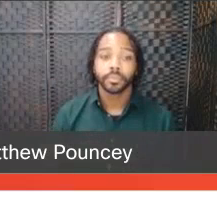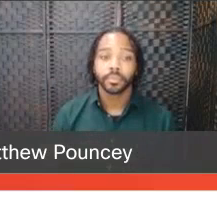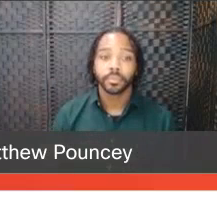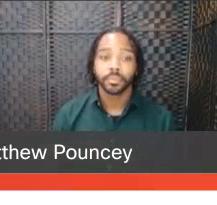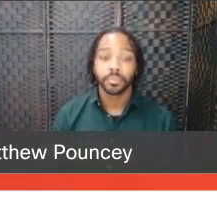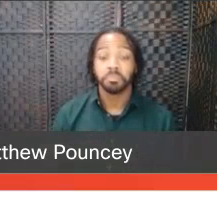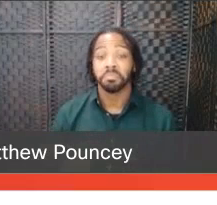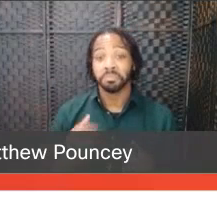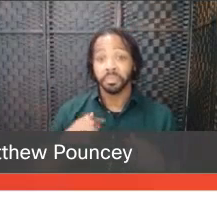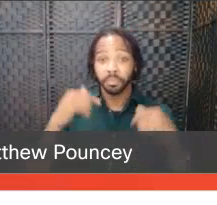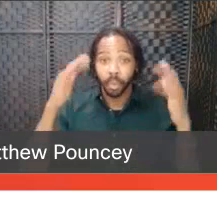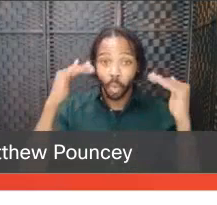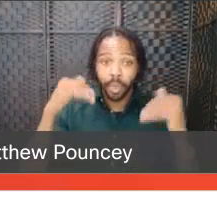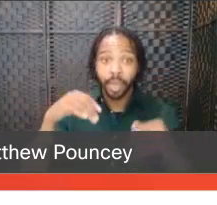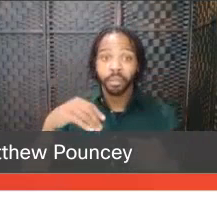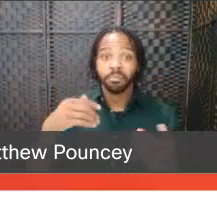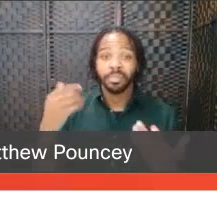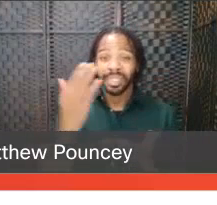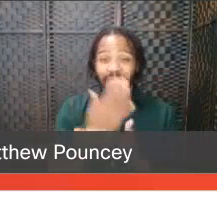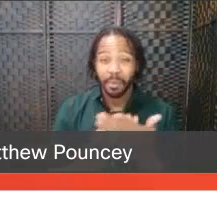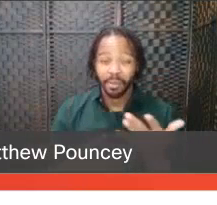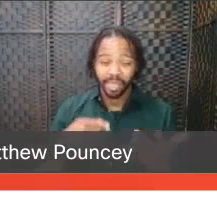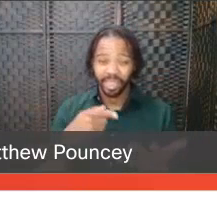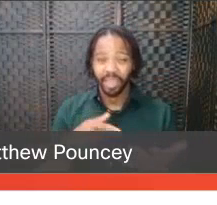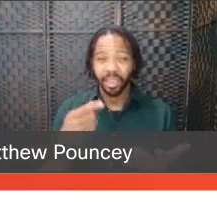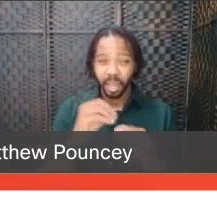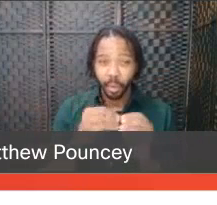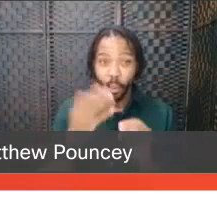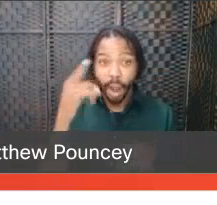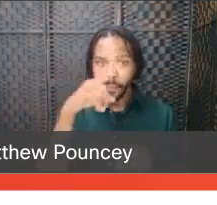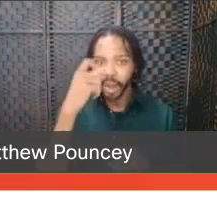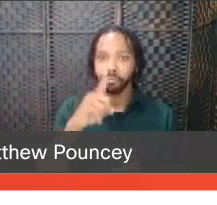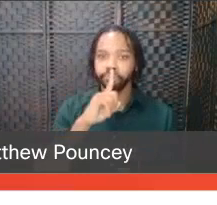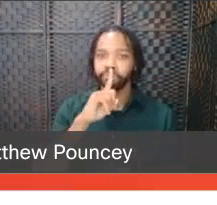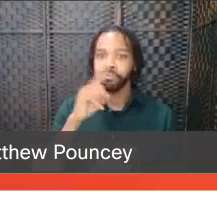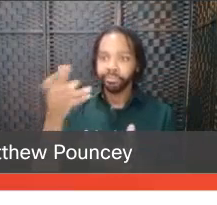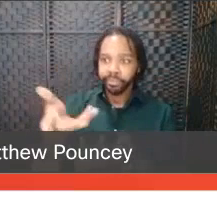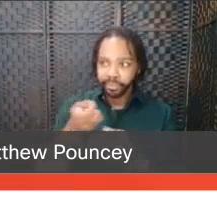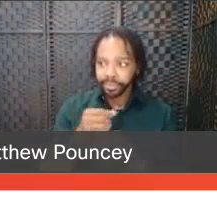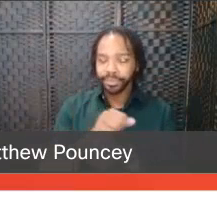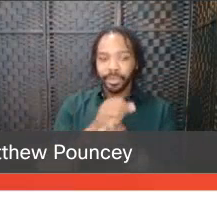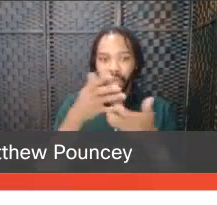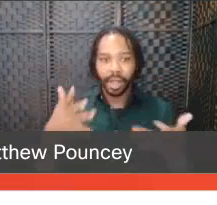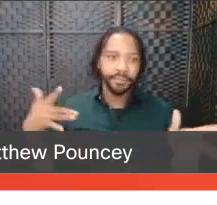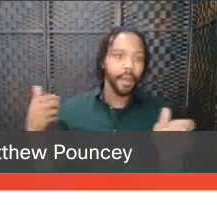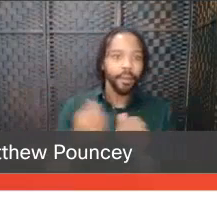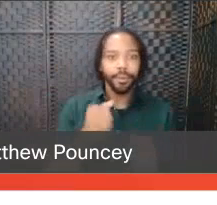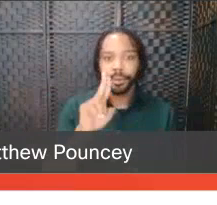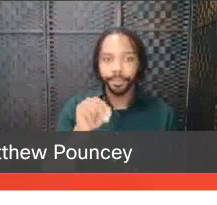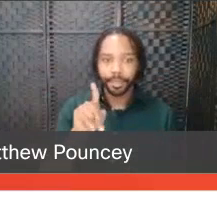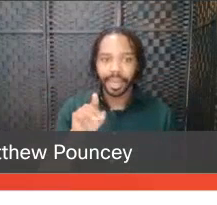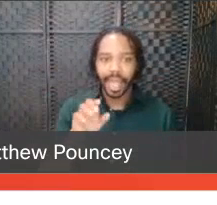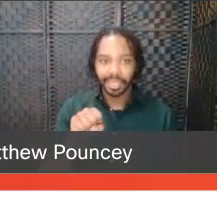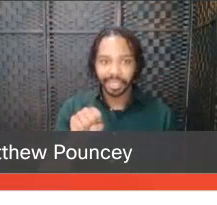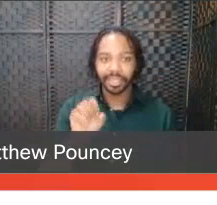I'm hopeful that some of it is that we didn't get all the updates because that's quite a heavy lift between now and the end of the month for an